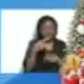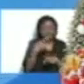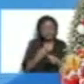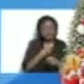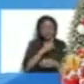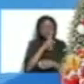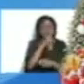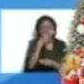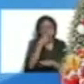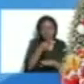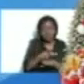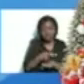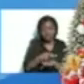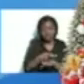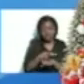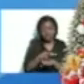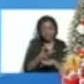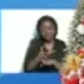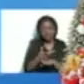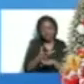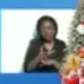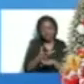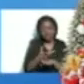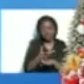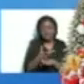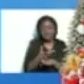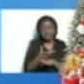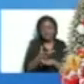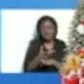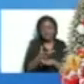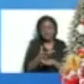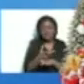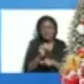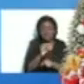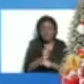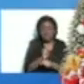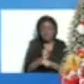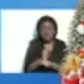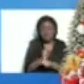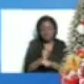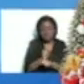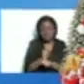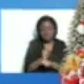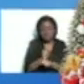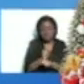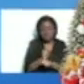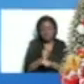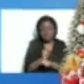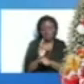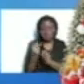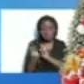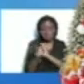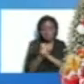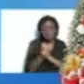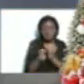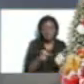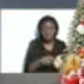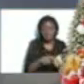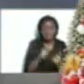that we're taking in that area that are bearing fruit, that we will meet our deficit